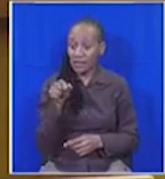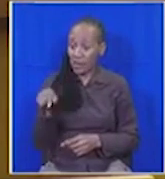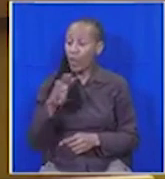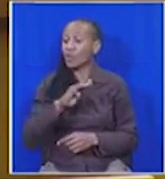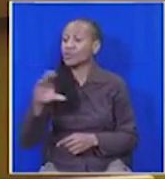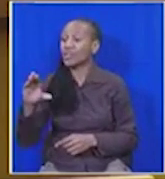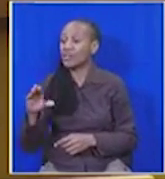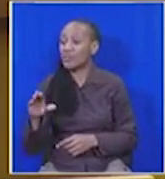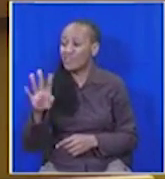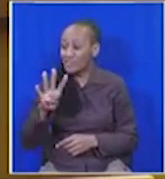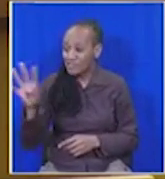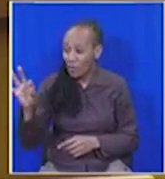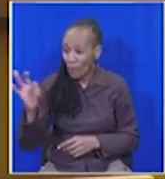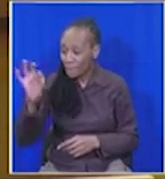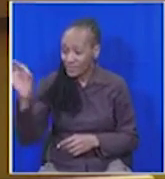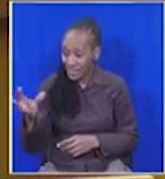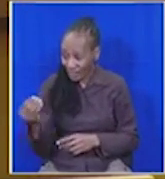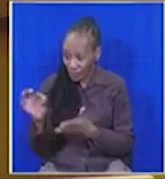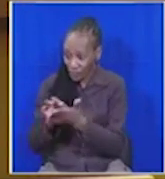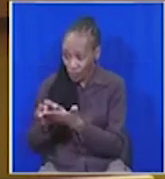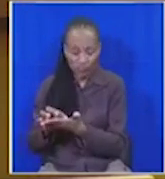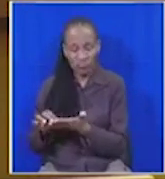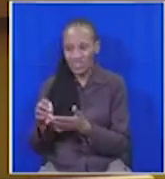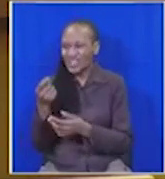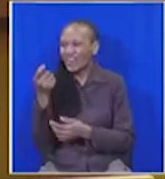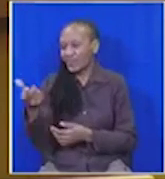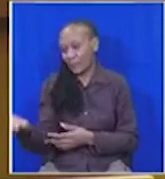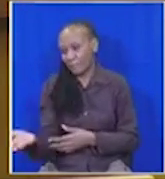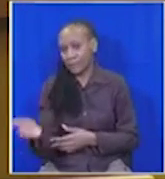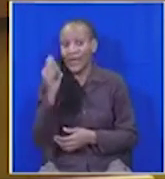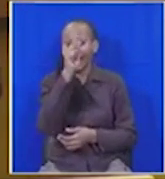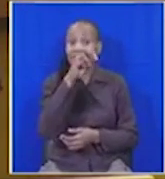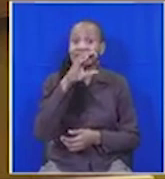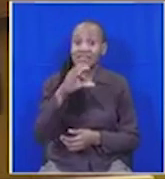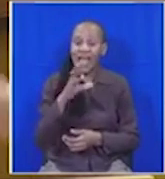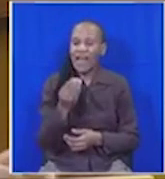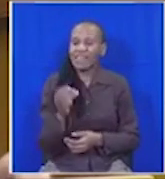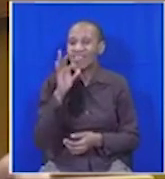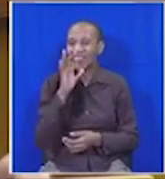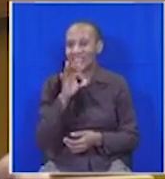have 54% of the votes in the Western Cape. The ANC